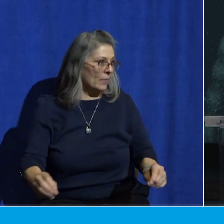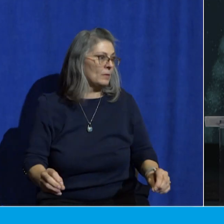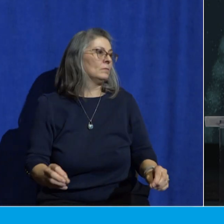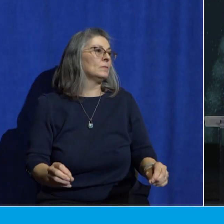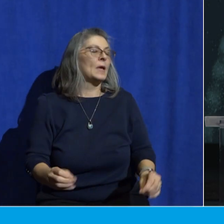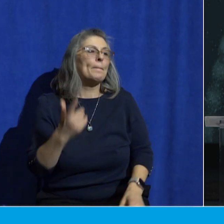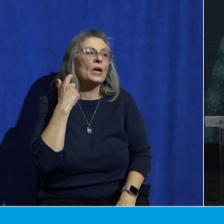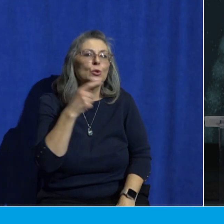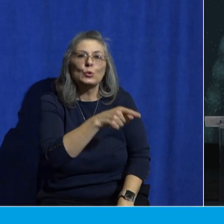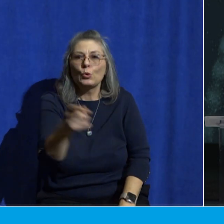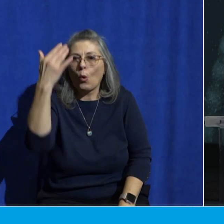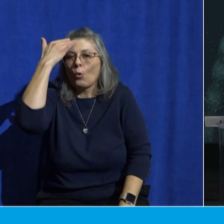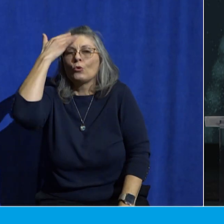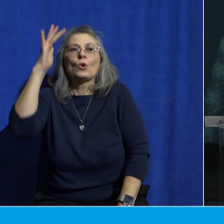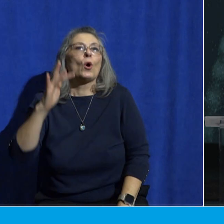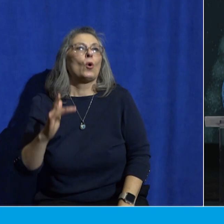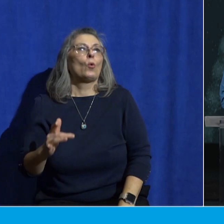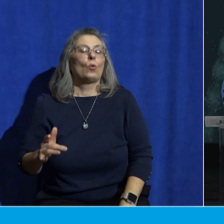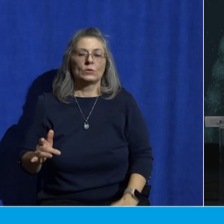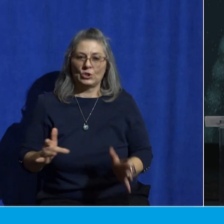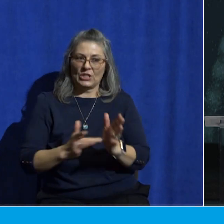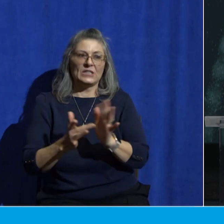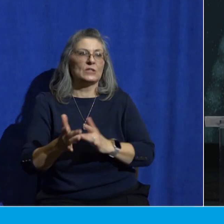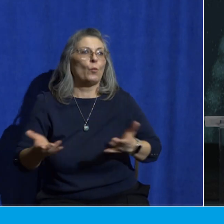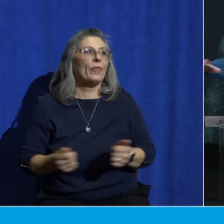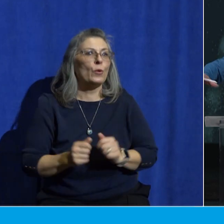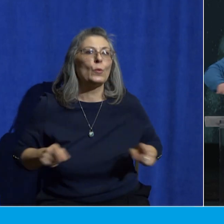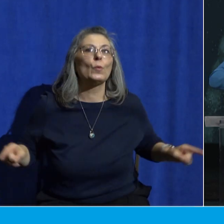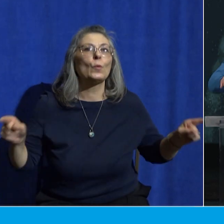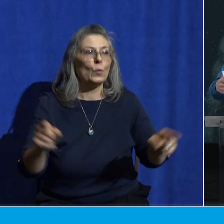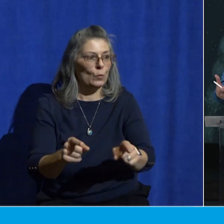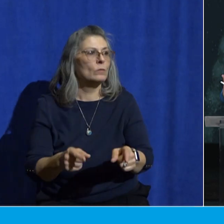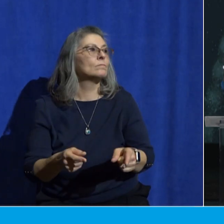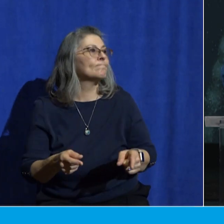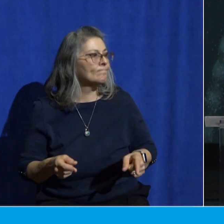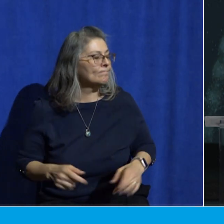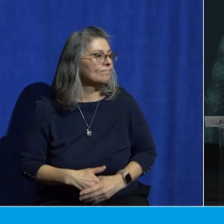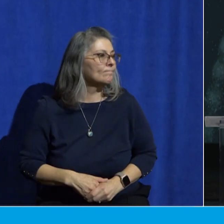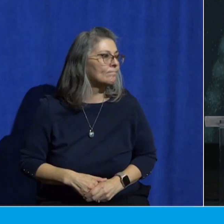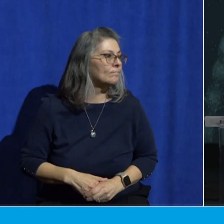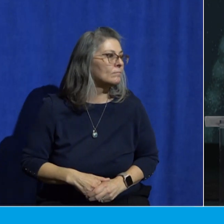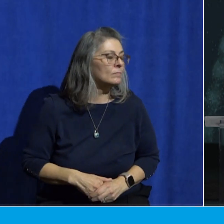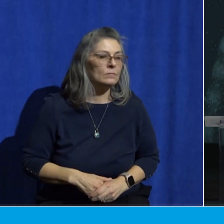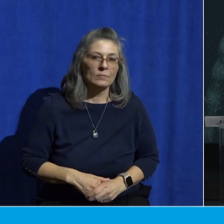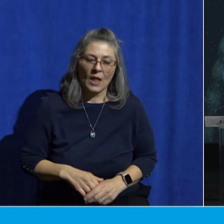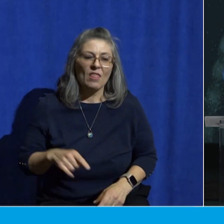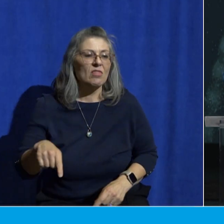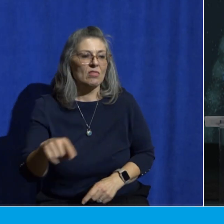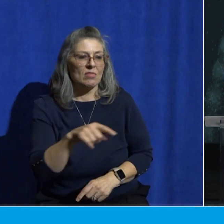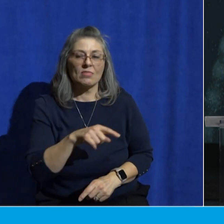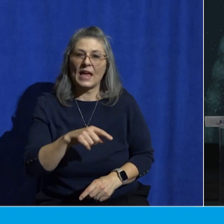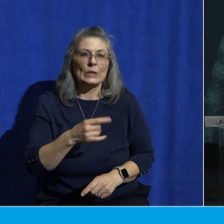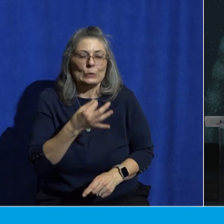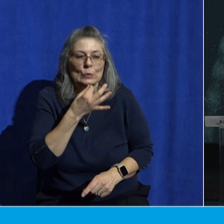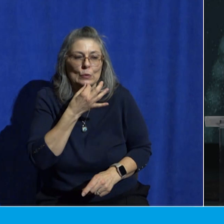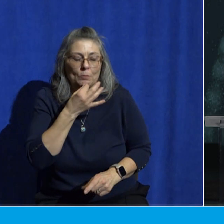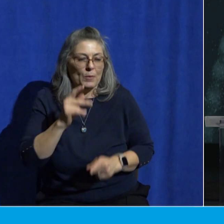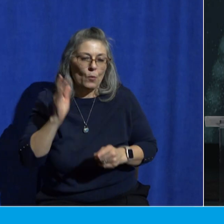visitation." Jesus knew that these inhabitants in Jerusalem were about to reject him, about to crucify